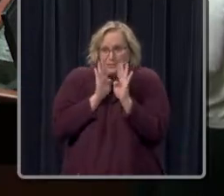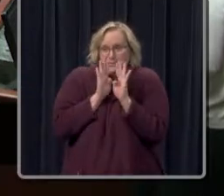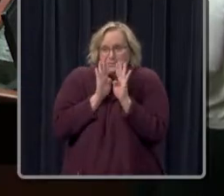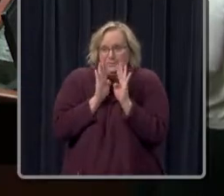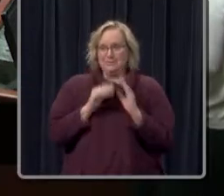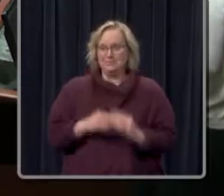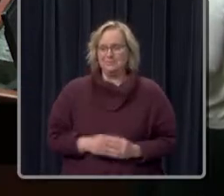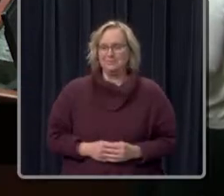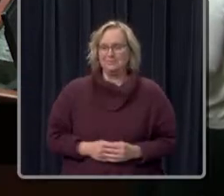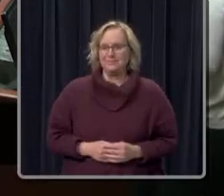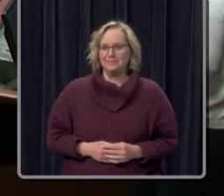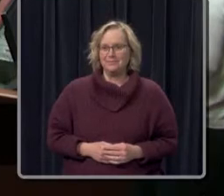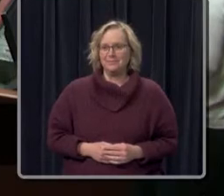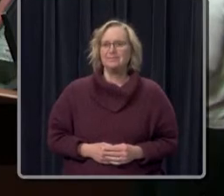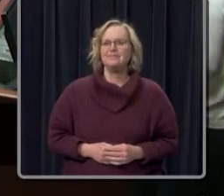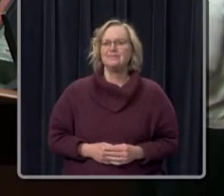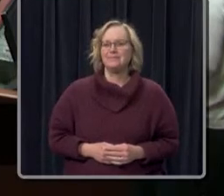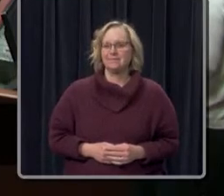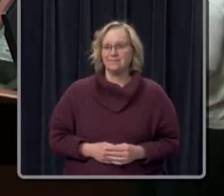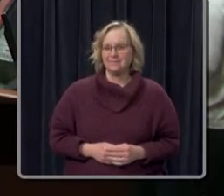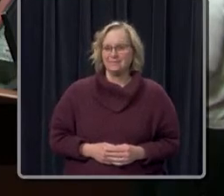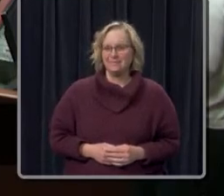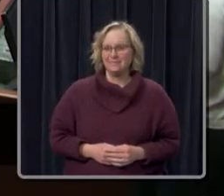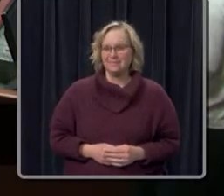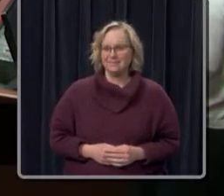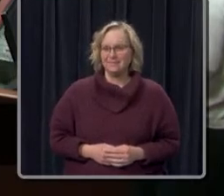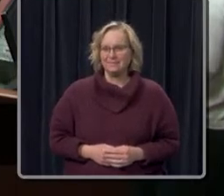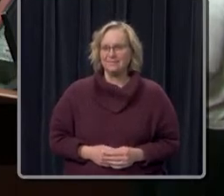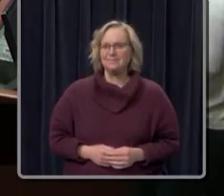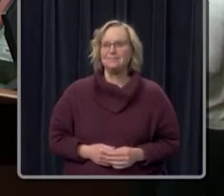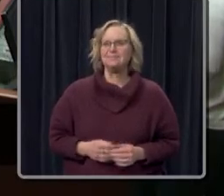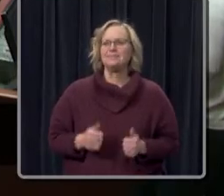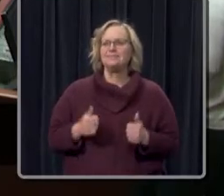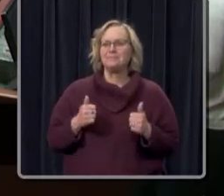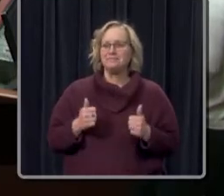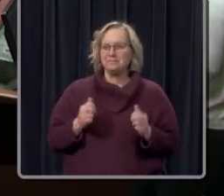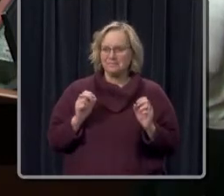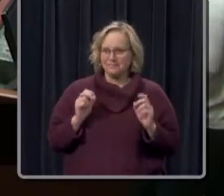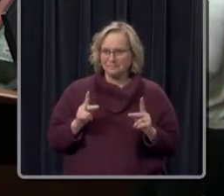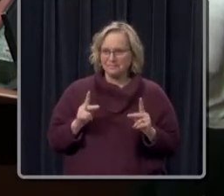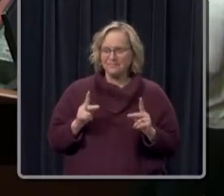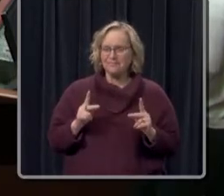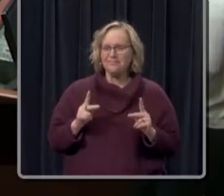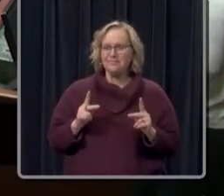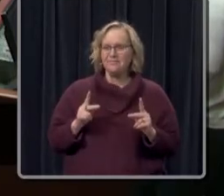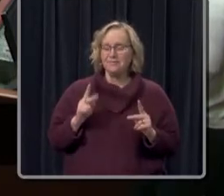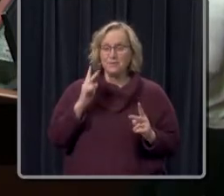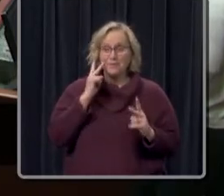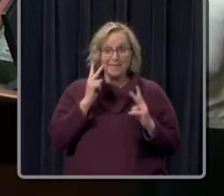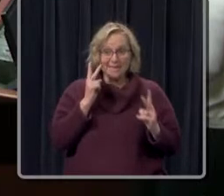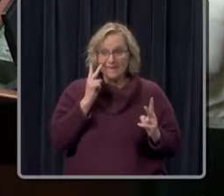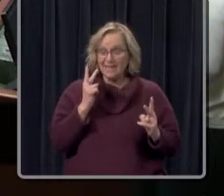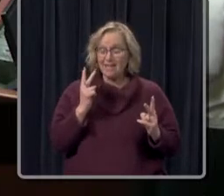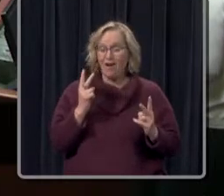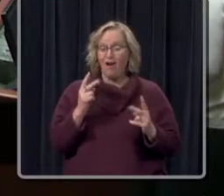family. There you go. Hey! See all these cameras? Smile